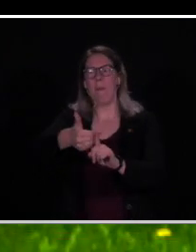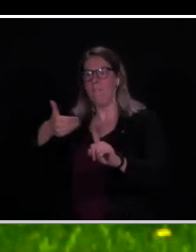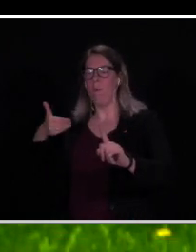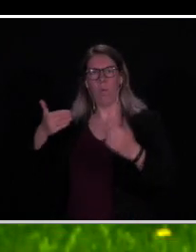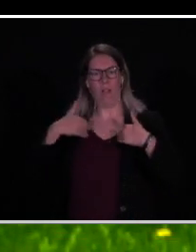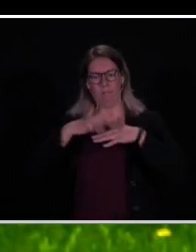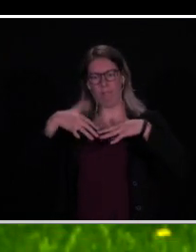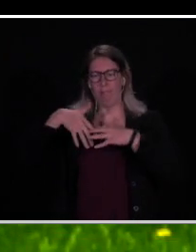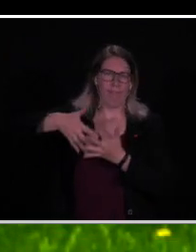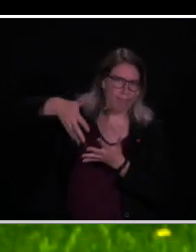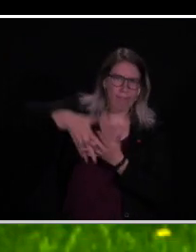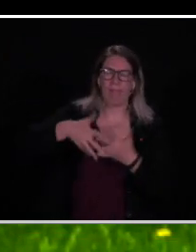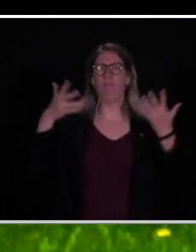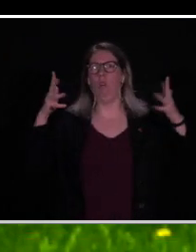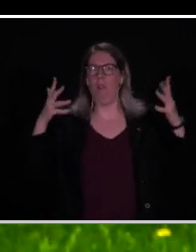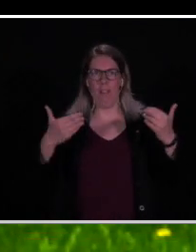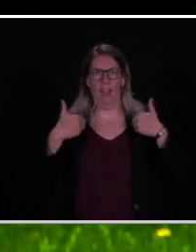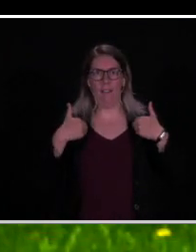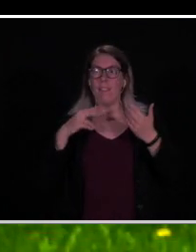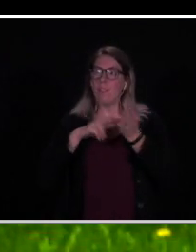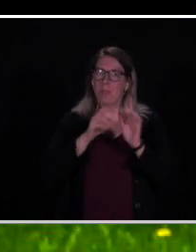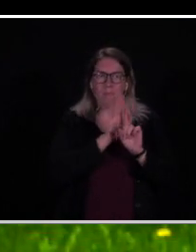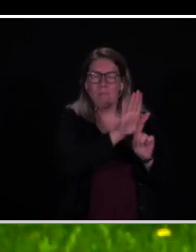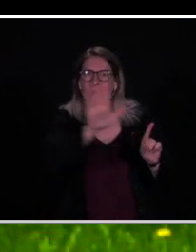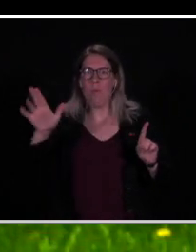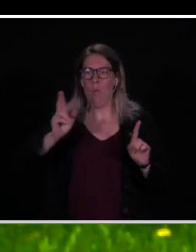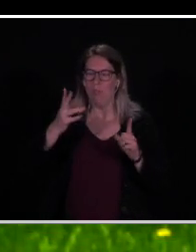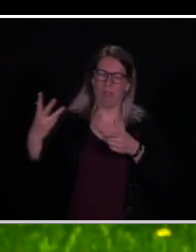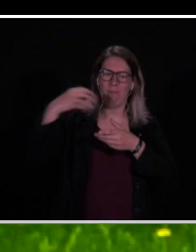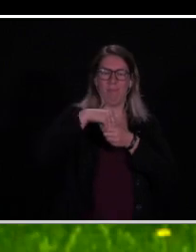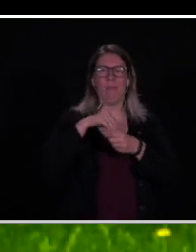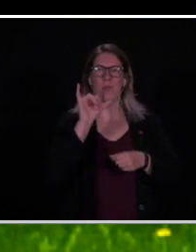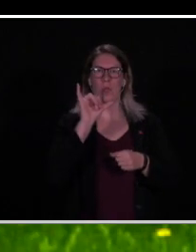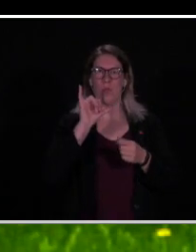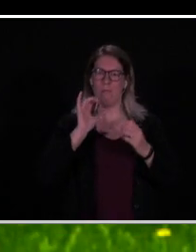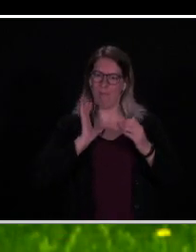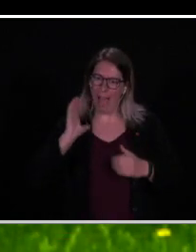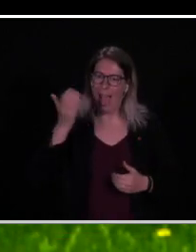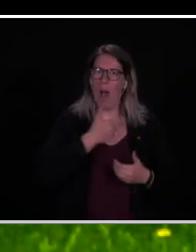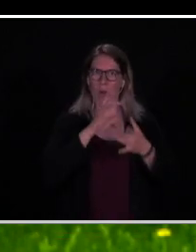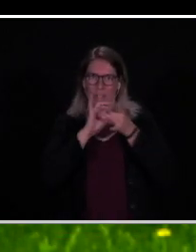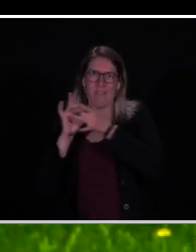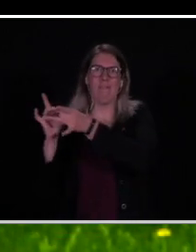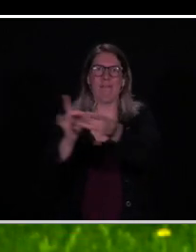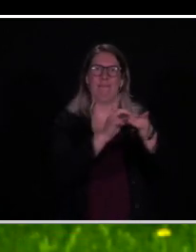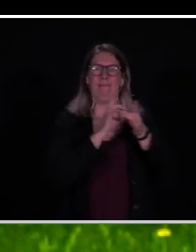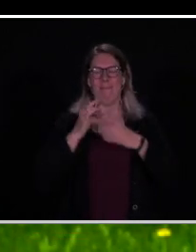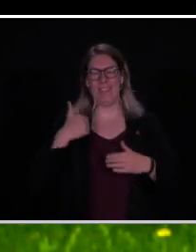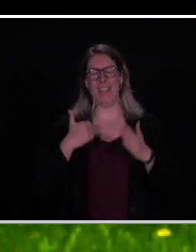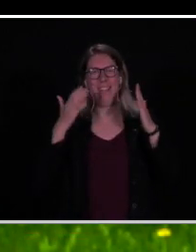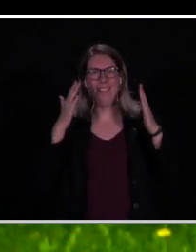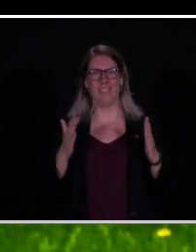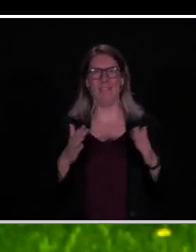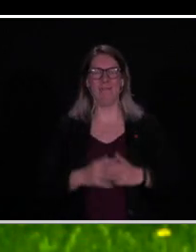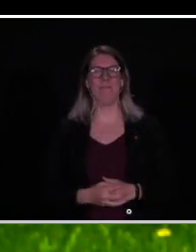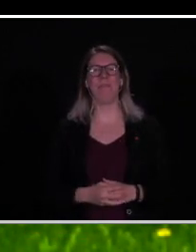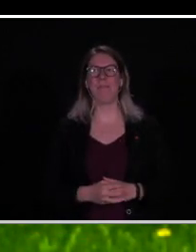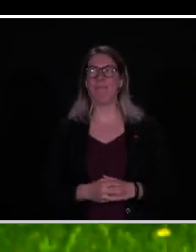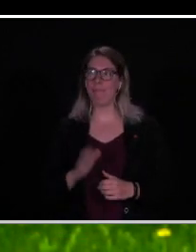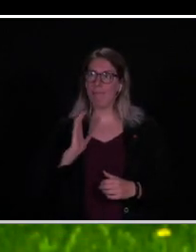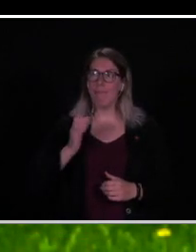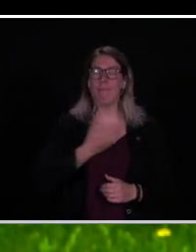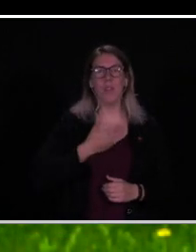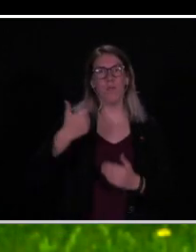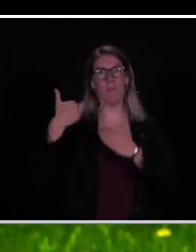confederated, but that it's your history as Canadians. It's our history as Canadians, and we have a responsibility to tell